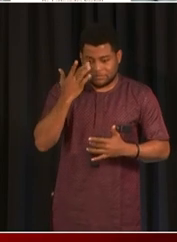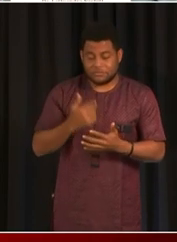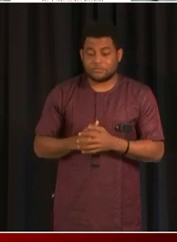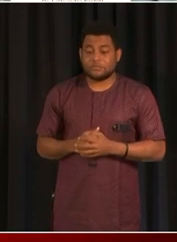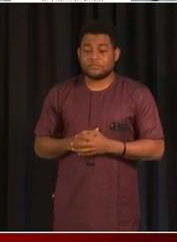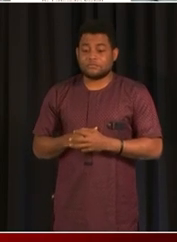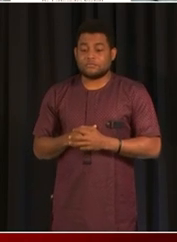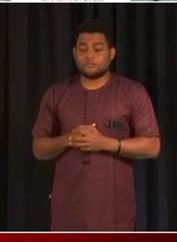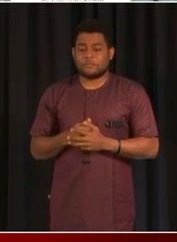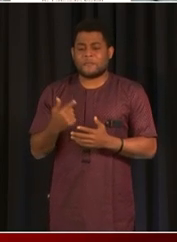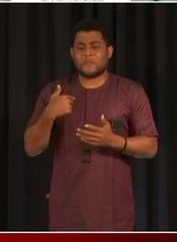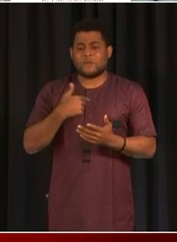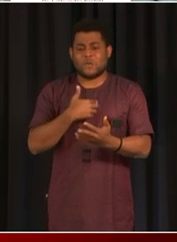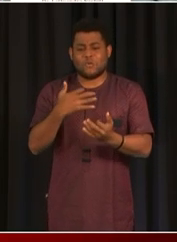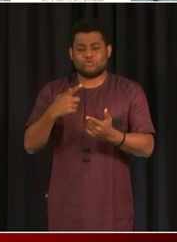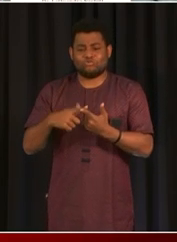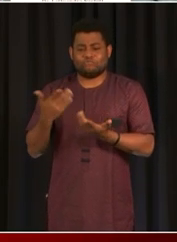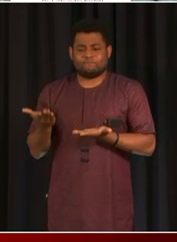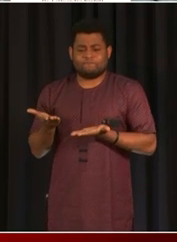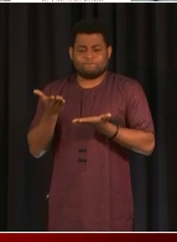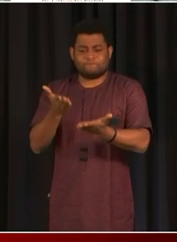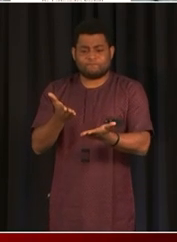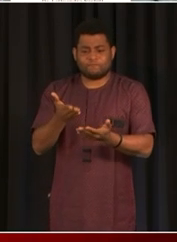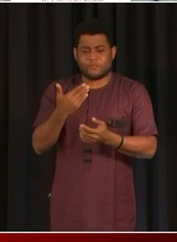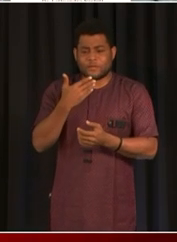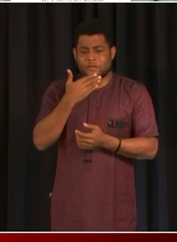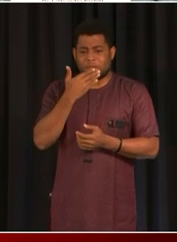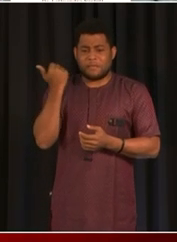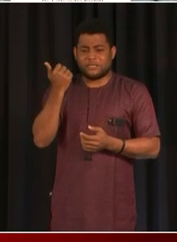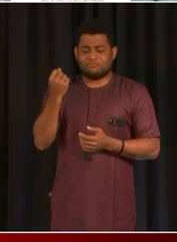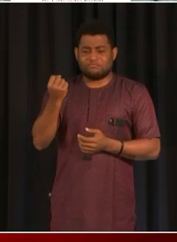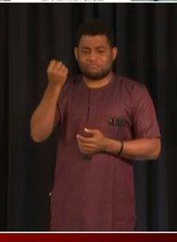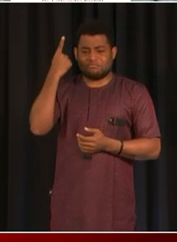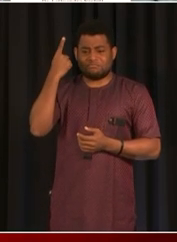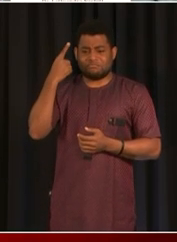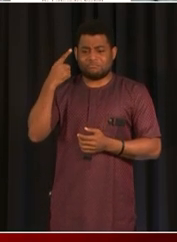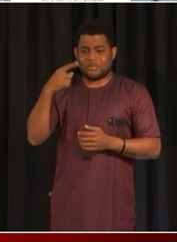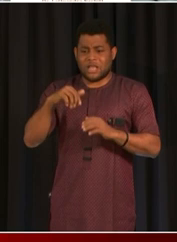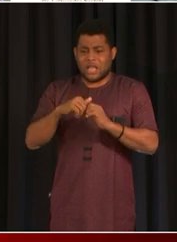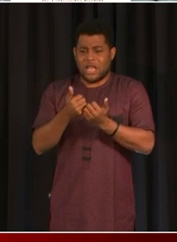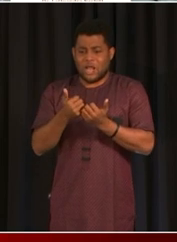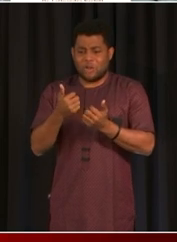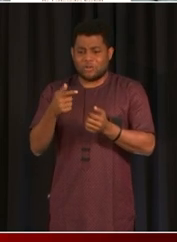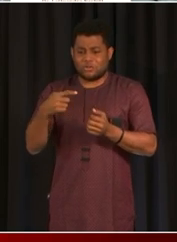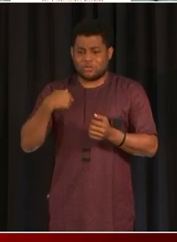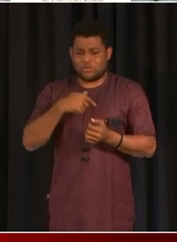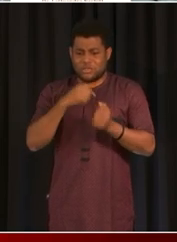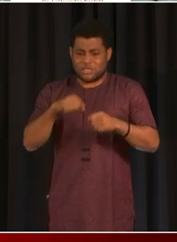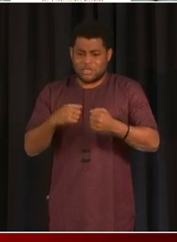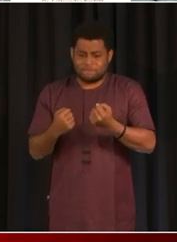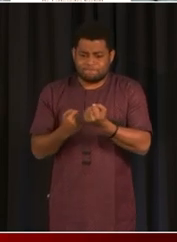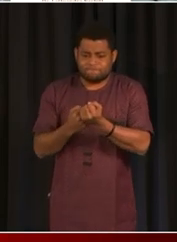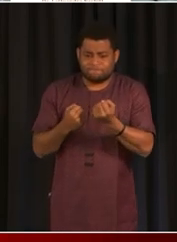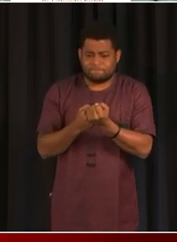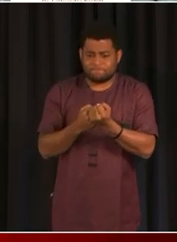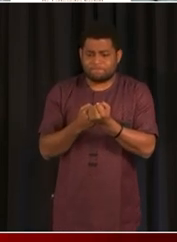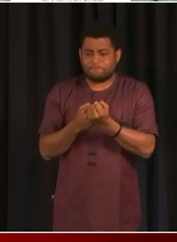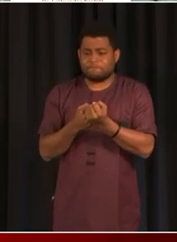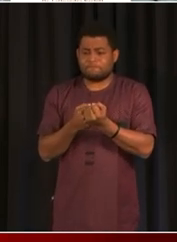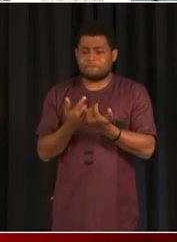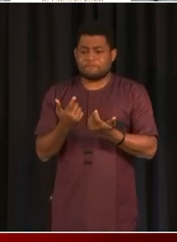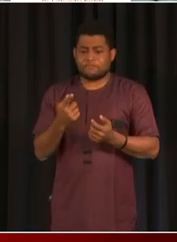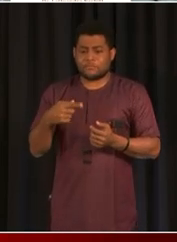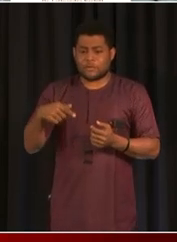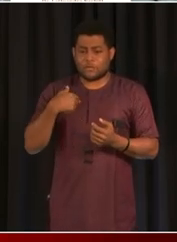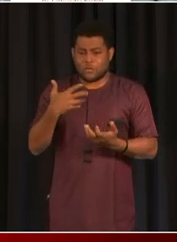wanted to be able to provide a better picture for our residents to support them understanding why getting vaccinated is